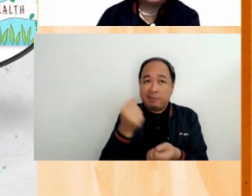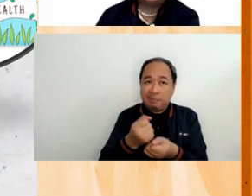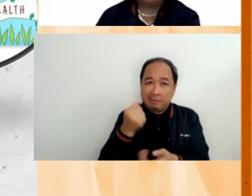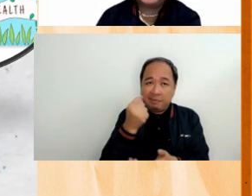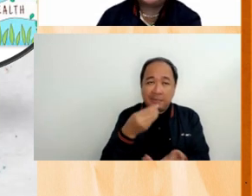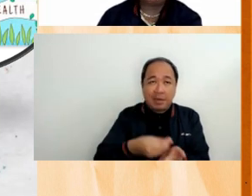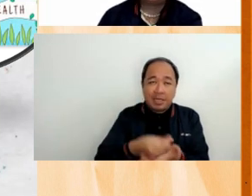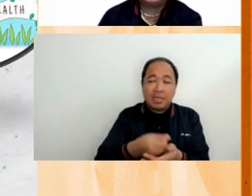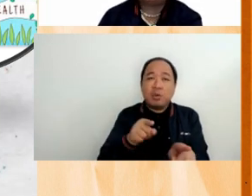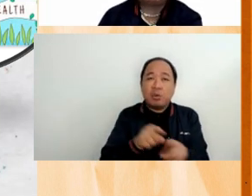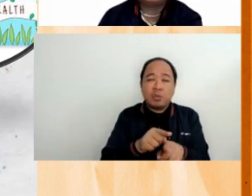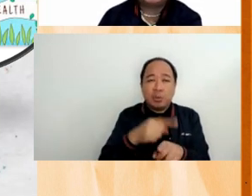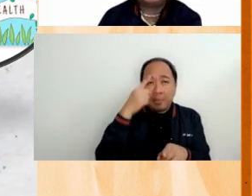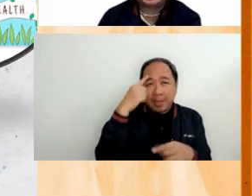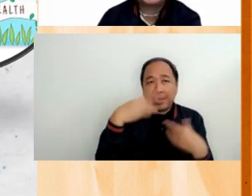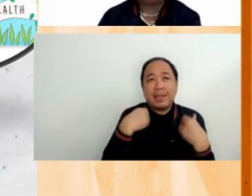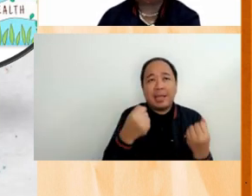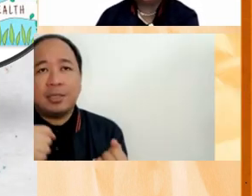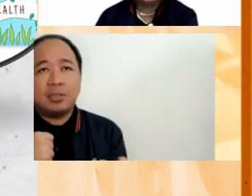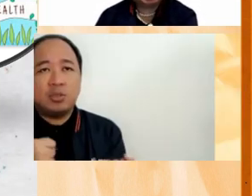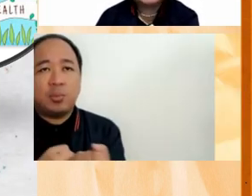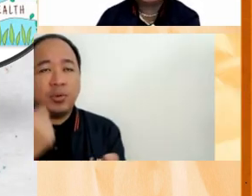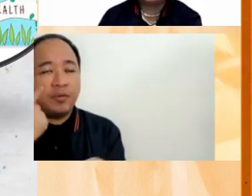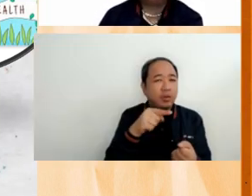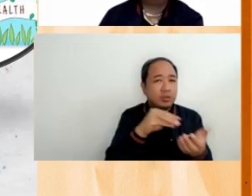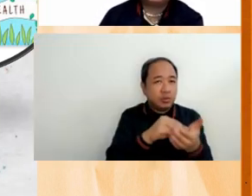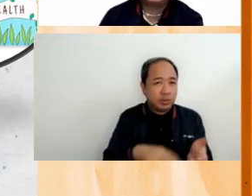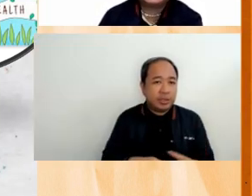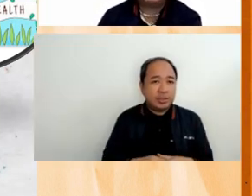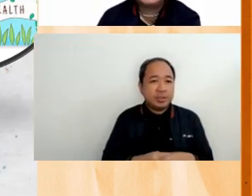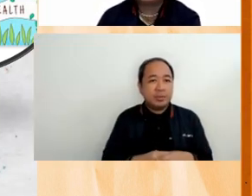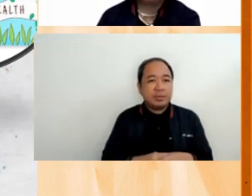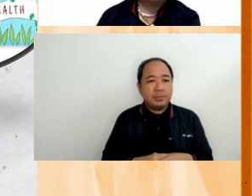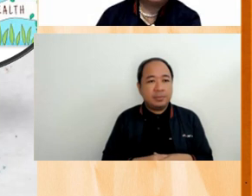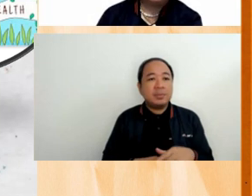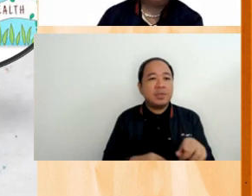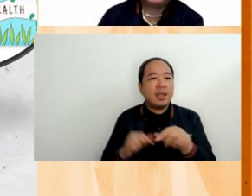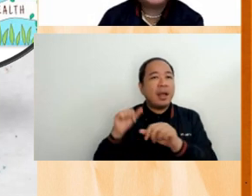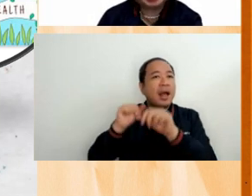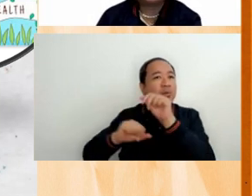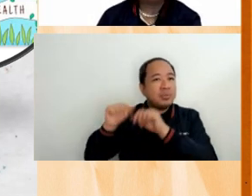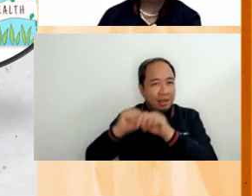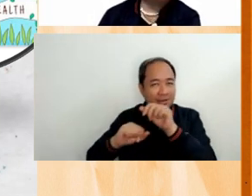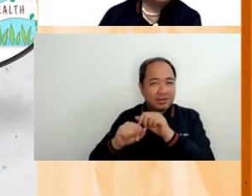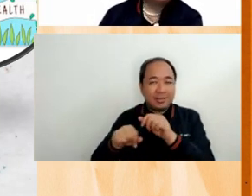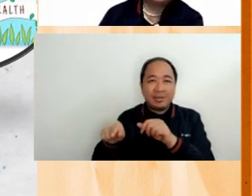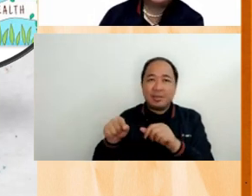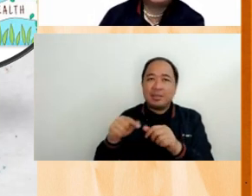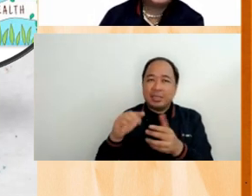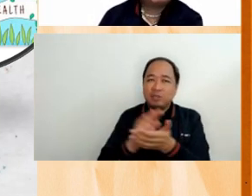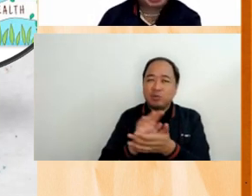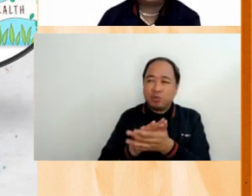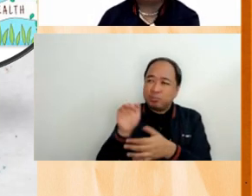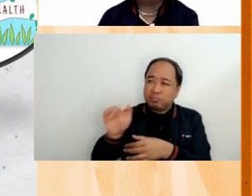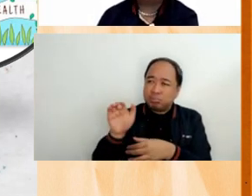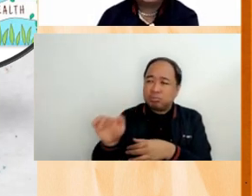doing. Alumni groups also provide programs addressing mental health needs, like giving out lectures to